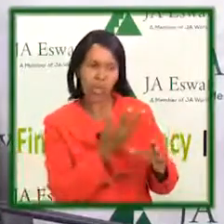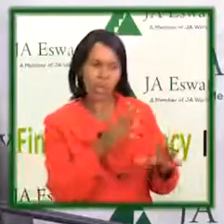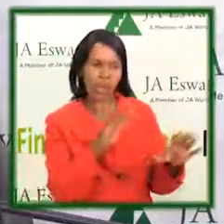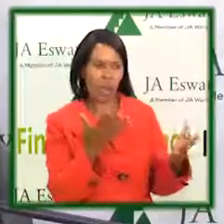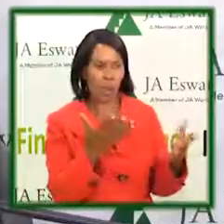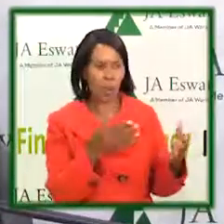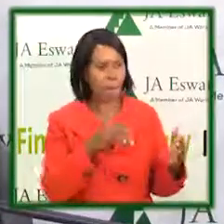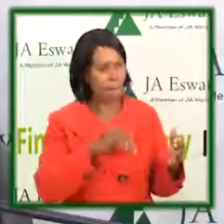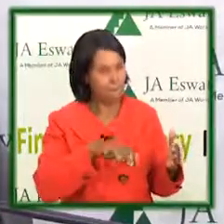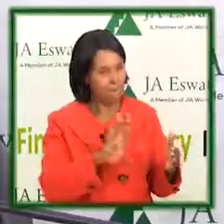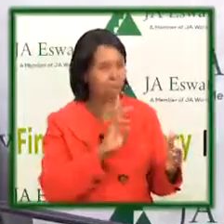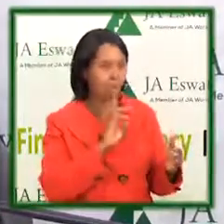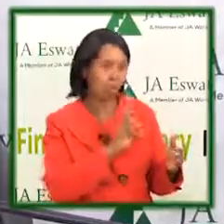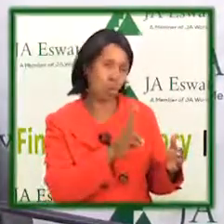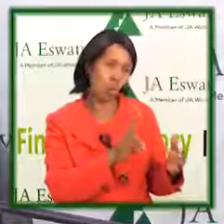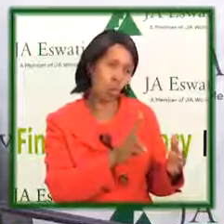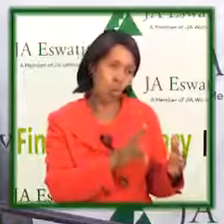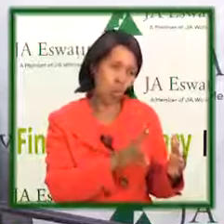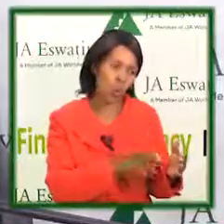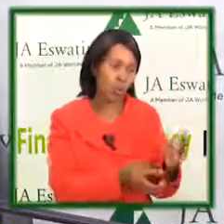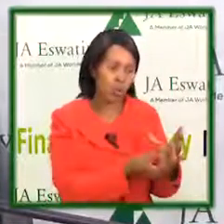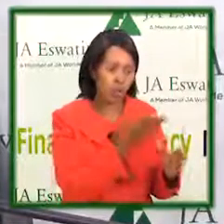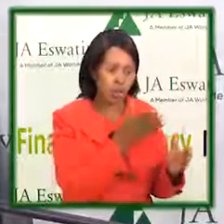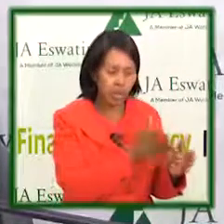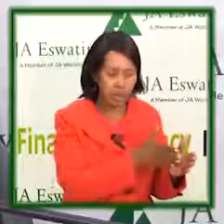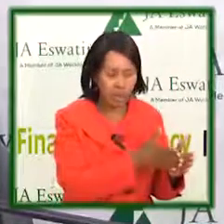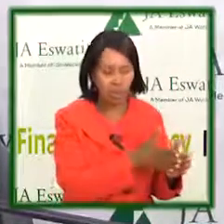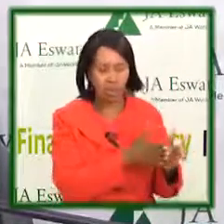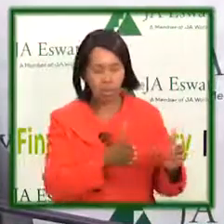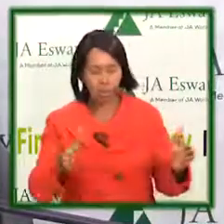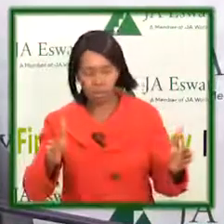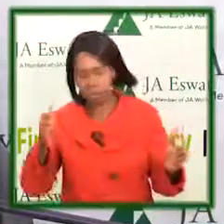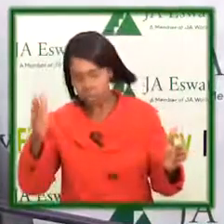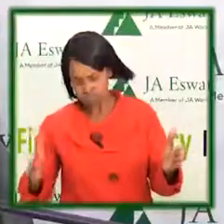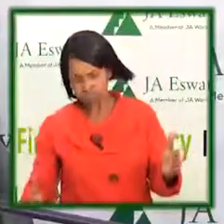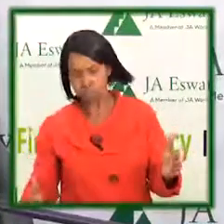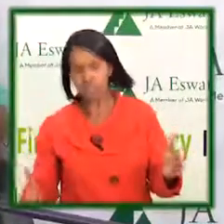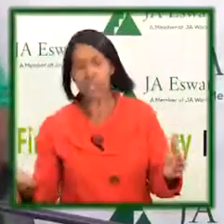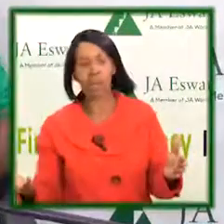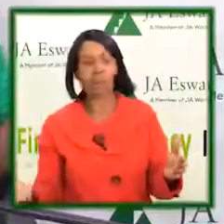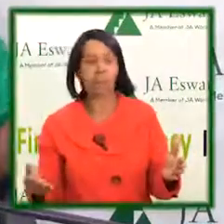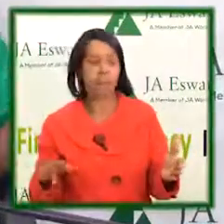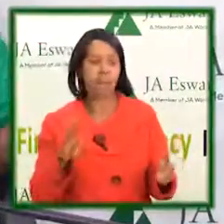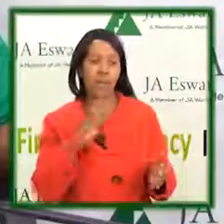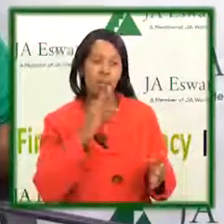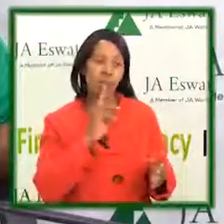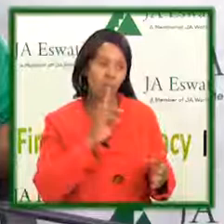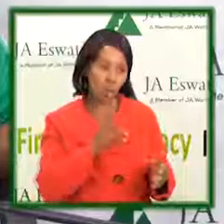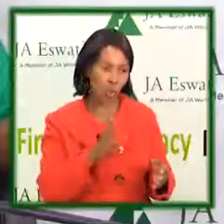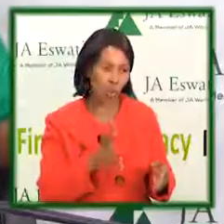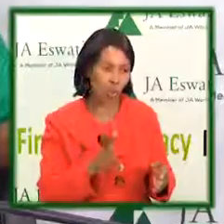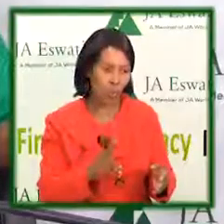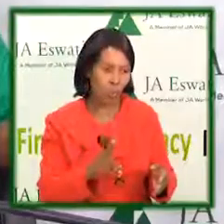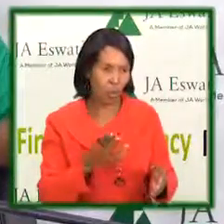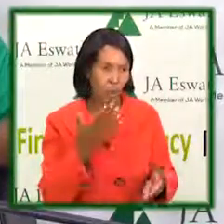of the task he or she must carry out in that assembly line. If we are producing a pen, I must